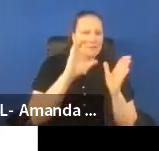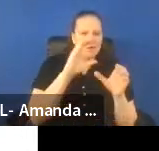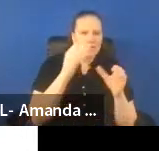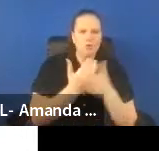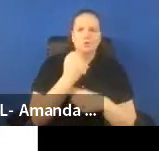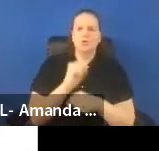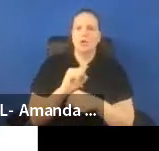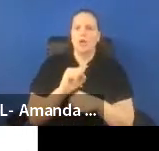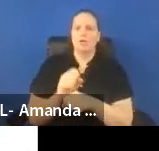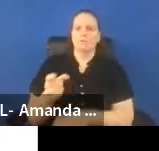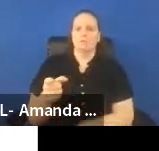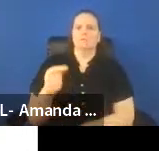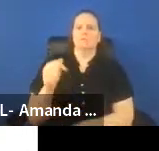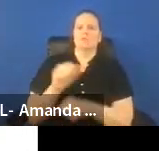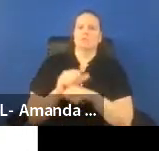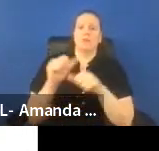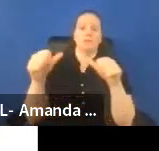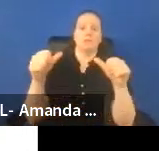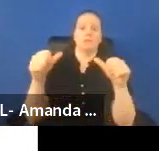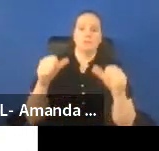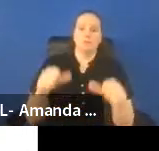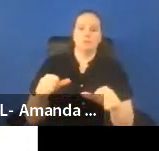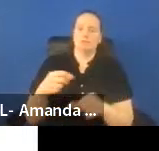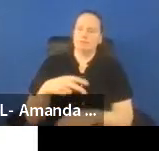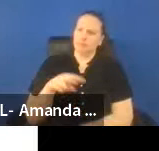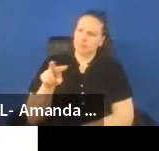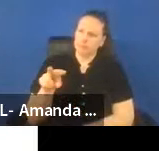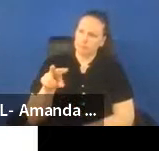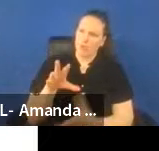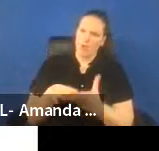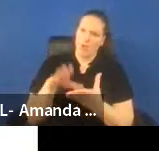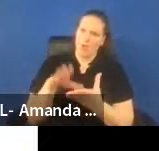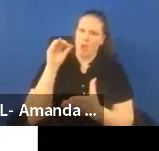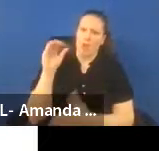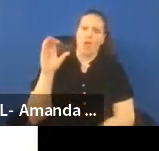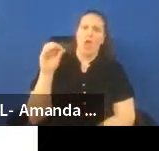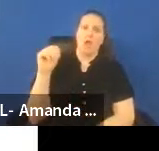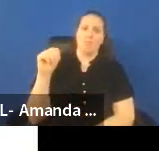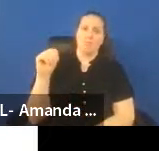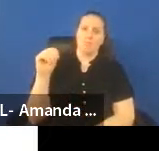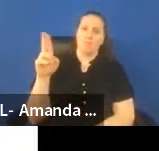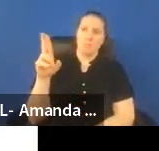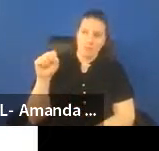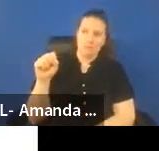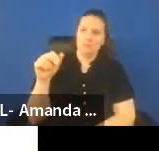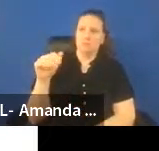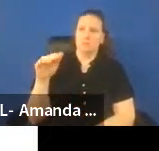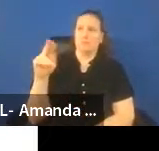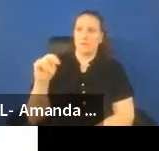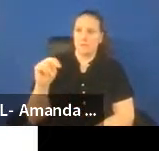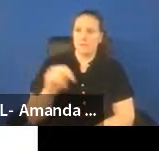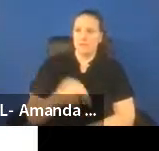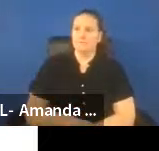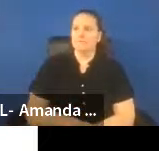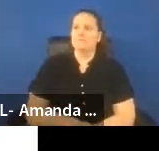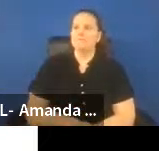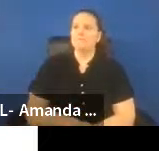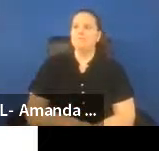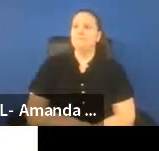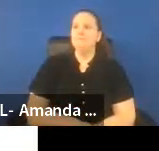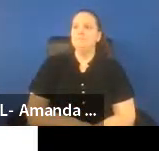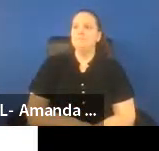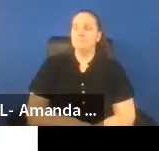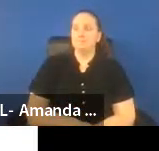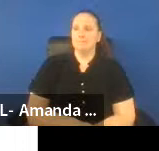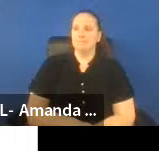came across this job posting and I learned what an ombudsman was. So our kind of